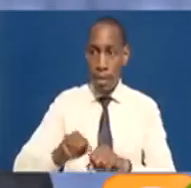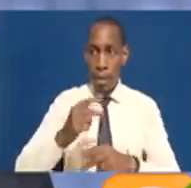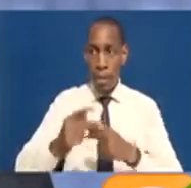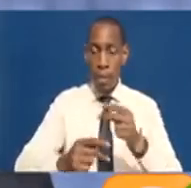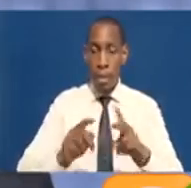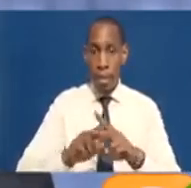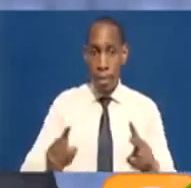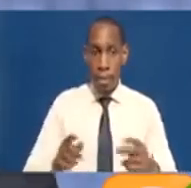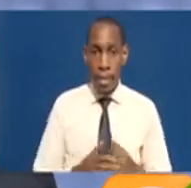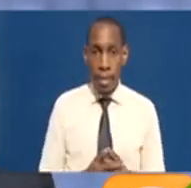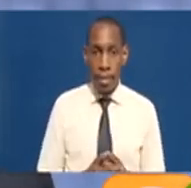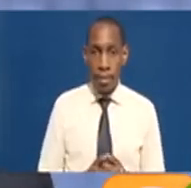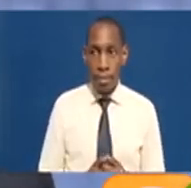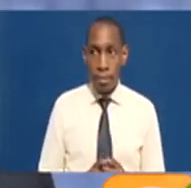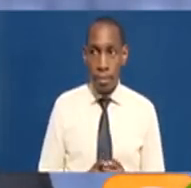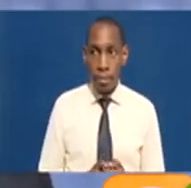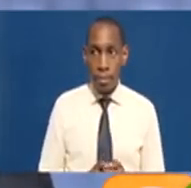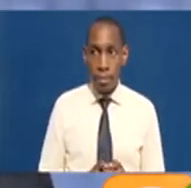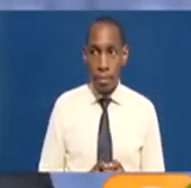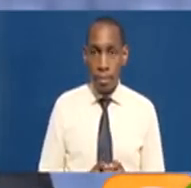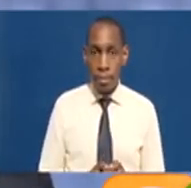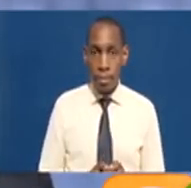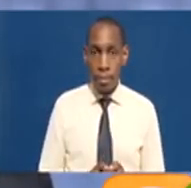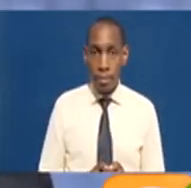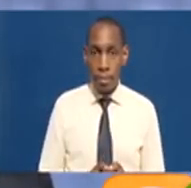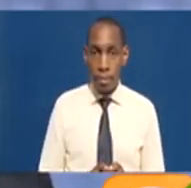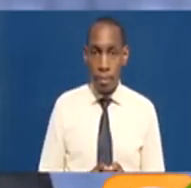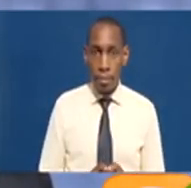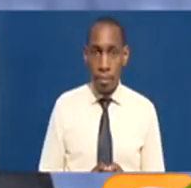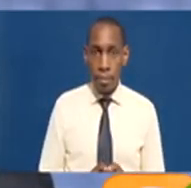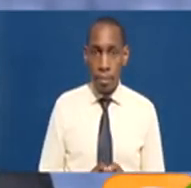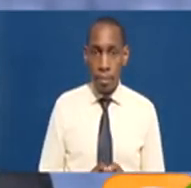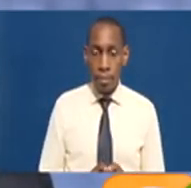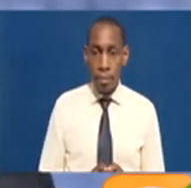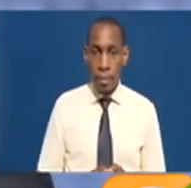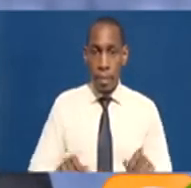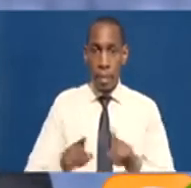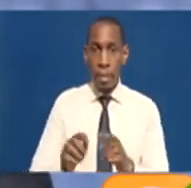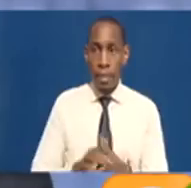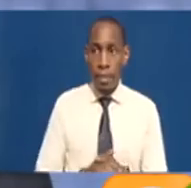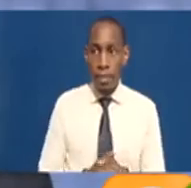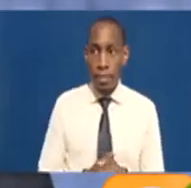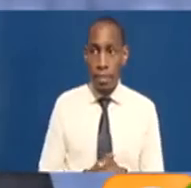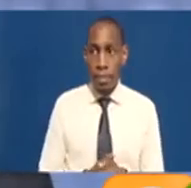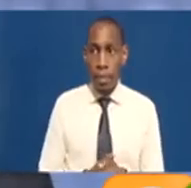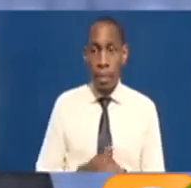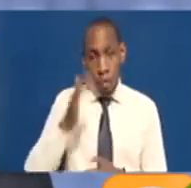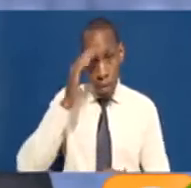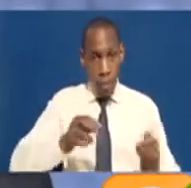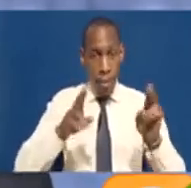started, which in itself was something somewhat irregular. And we have raised all these issues. So this